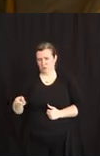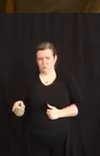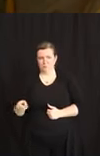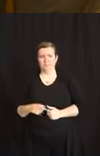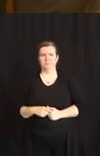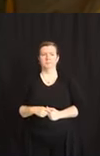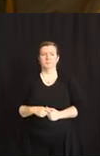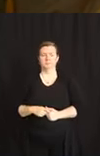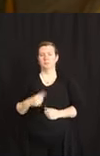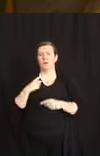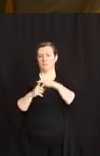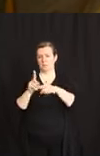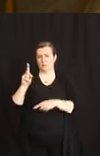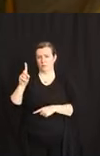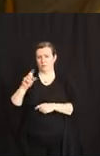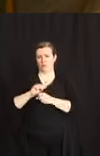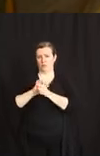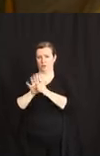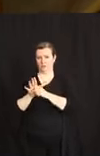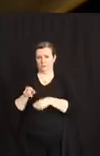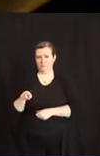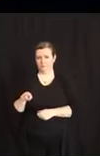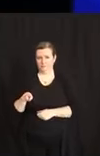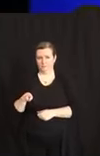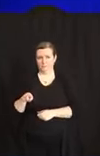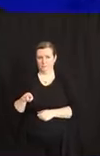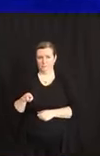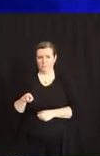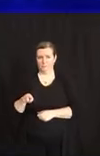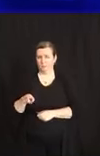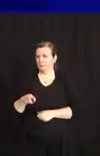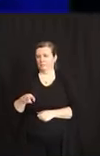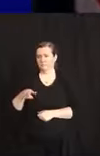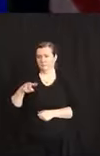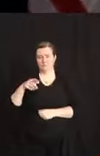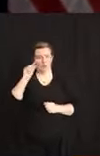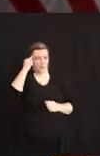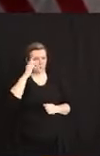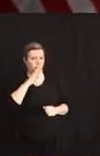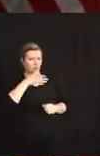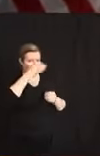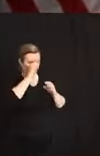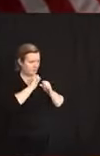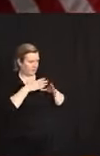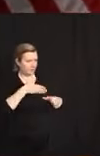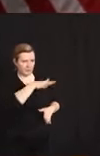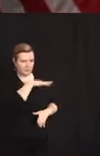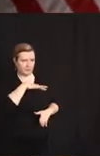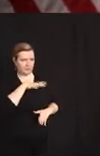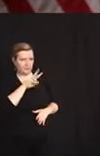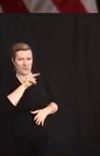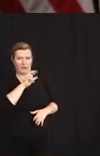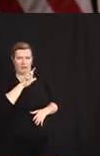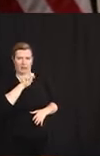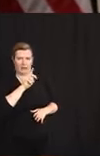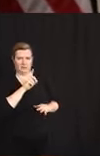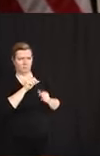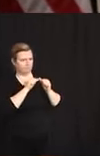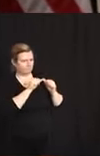deaths. God bless them, and let's hope Vineland stays as it is, and God bless our